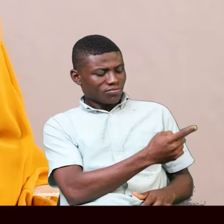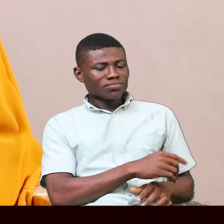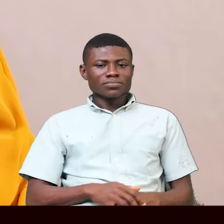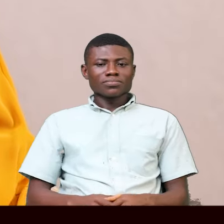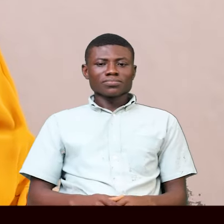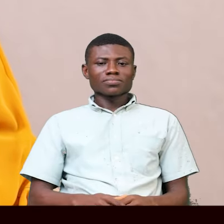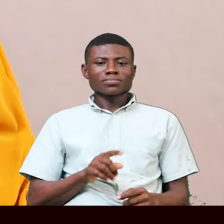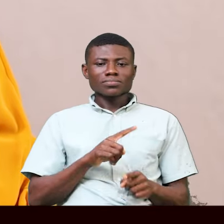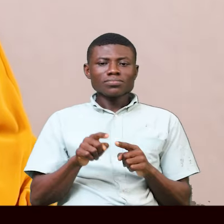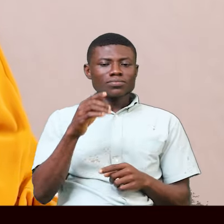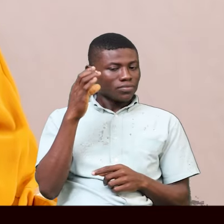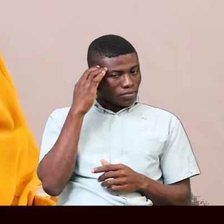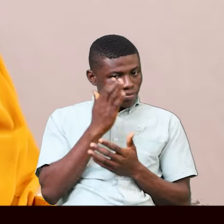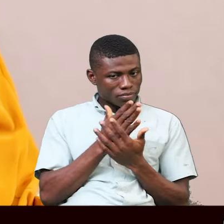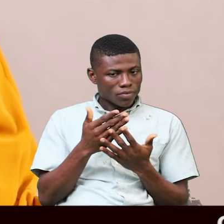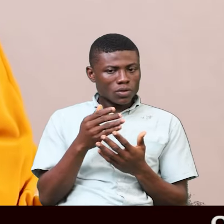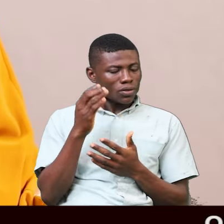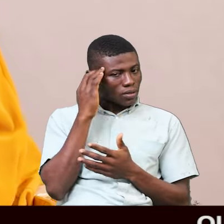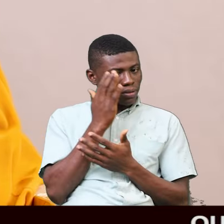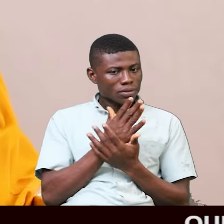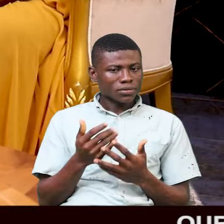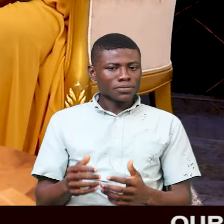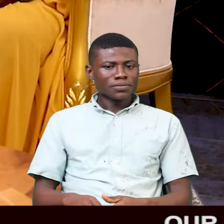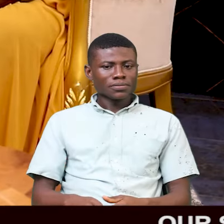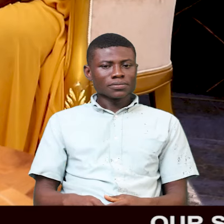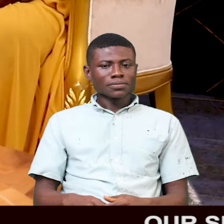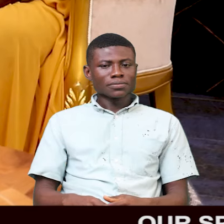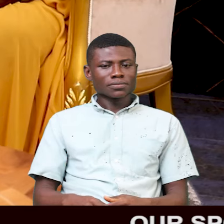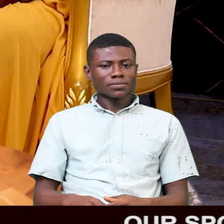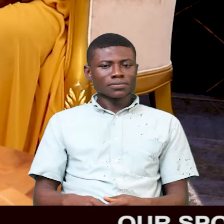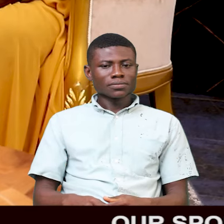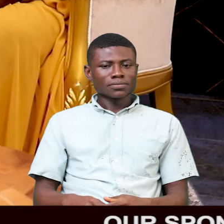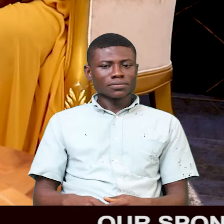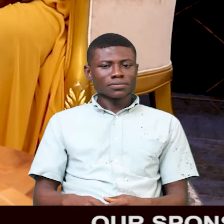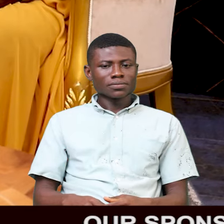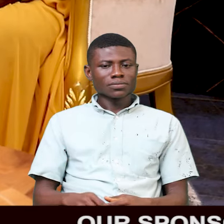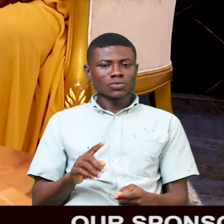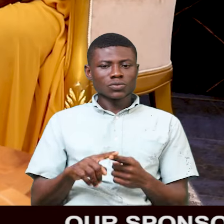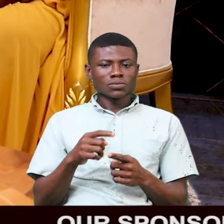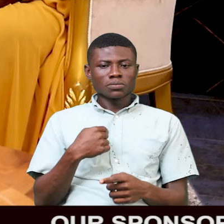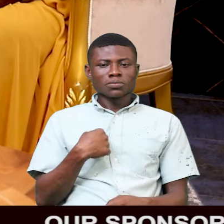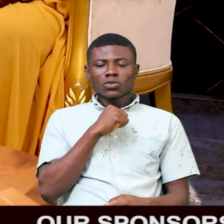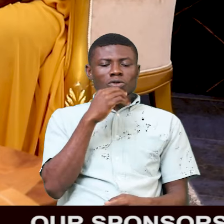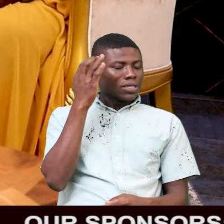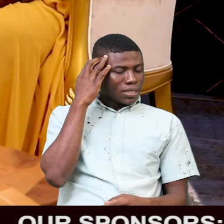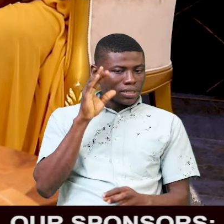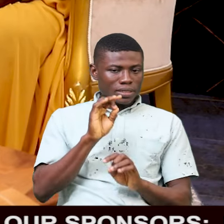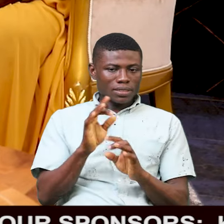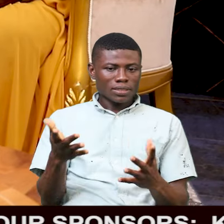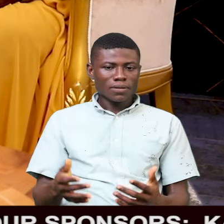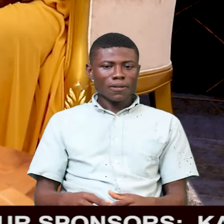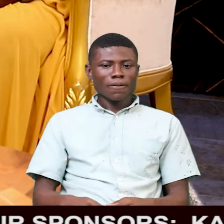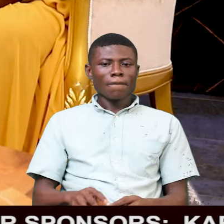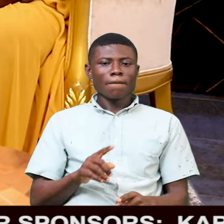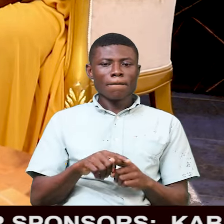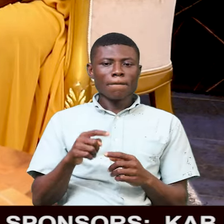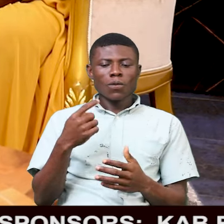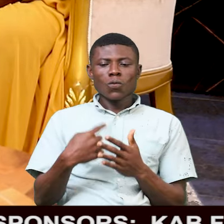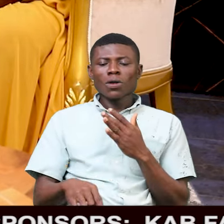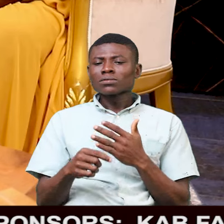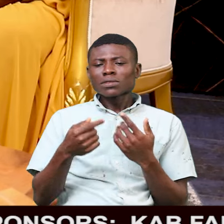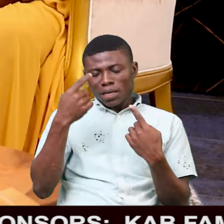papa so ti ni bi nti na ko no ne side ana na mimi case no mantin ne bia okay but this